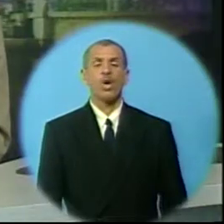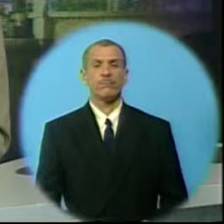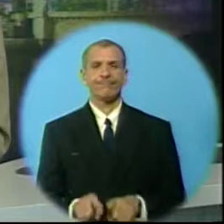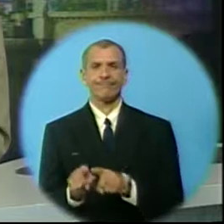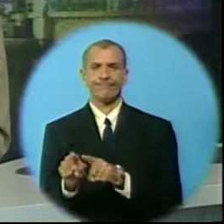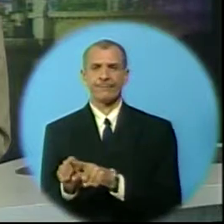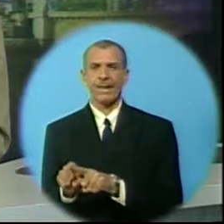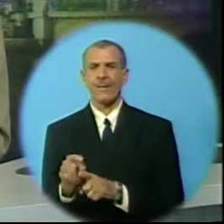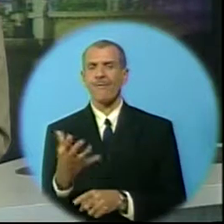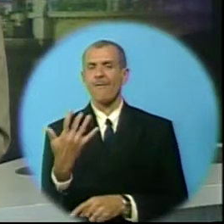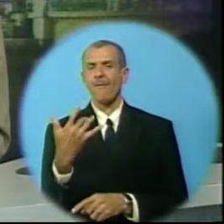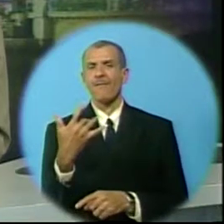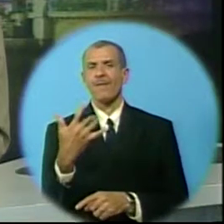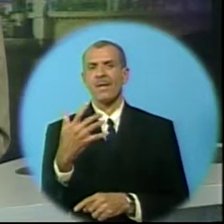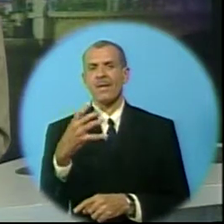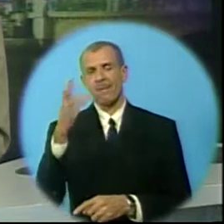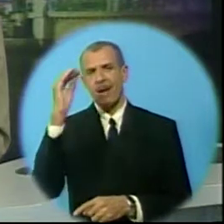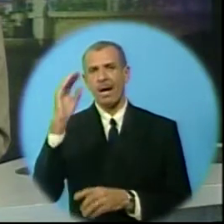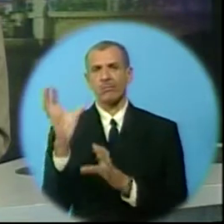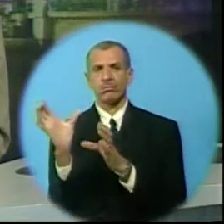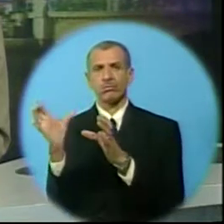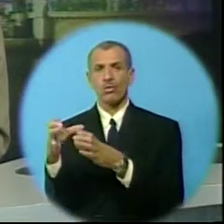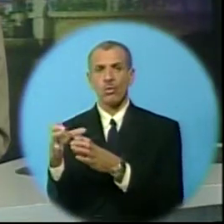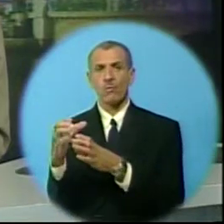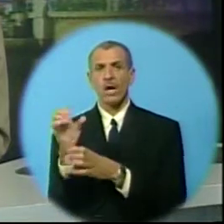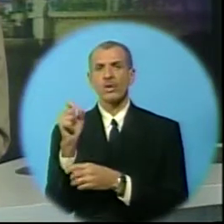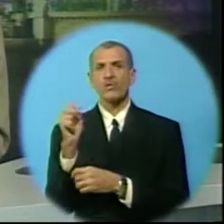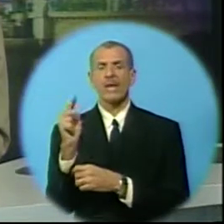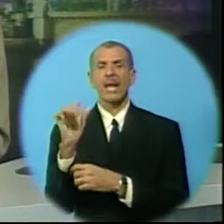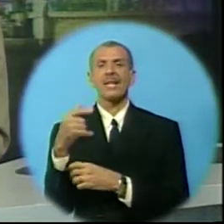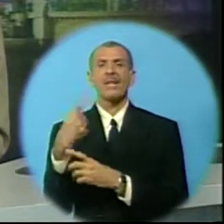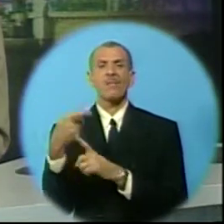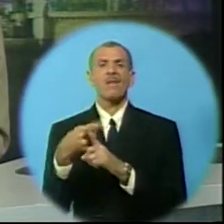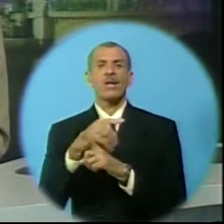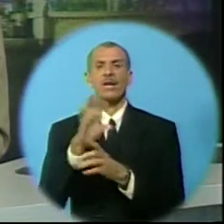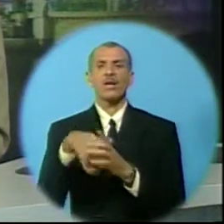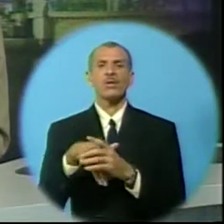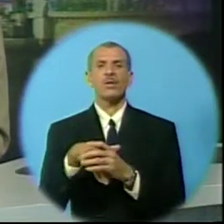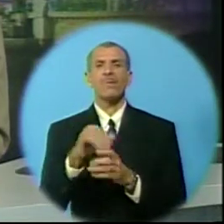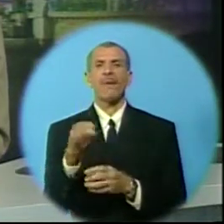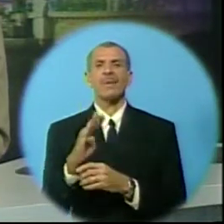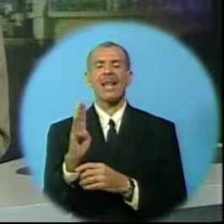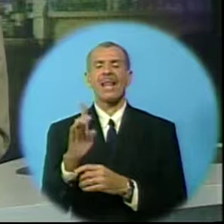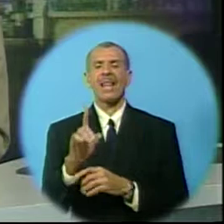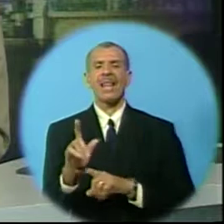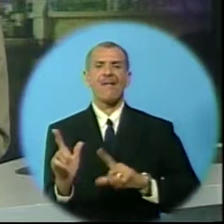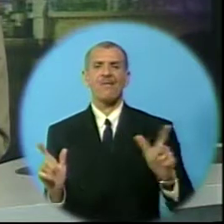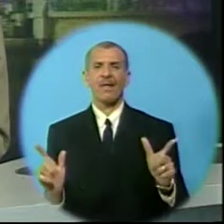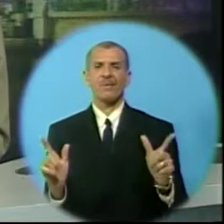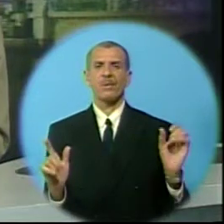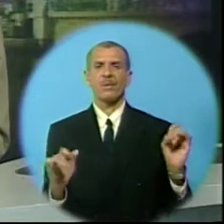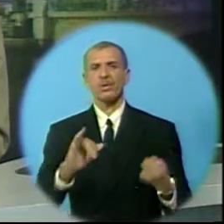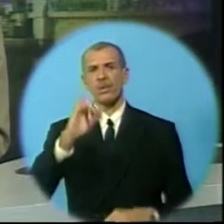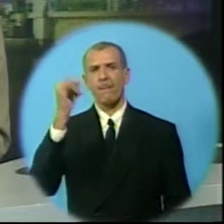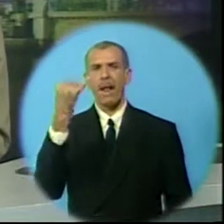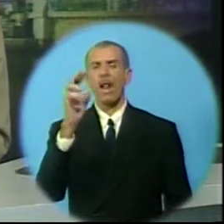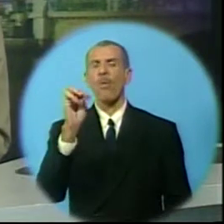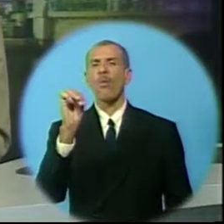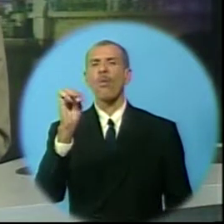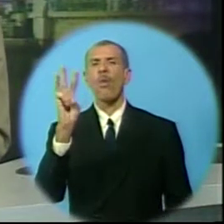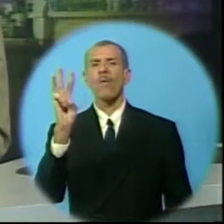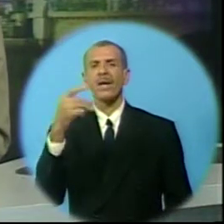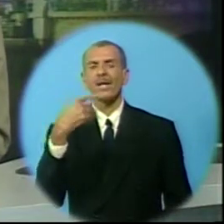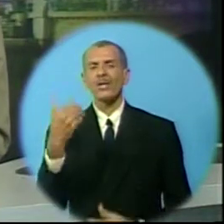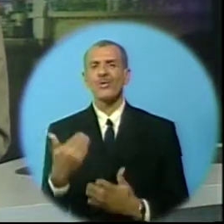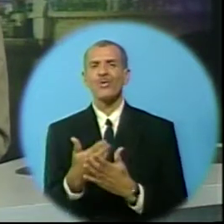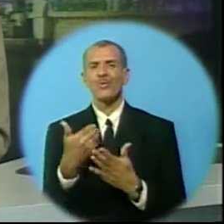Meanwhile, the 15-man squad to Sri Lanka next month includes uncapped Barbadian left-arm spinner Jamel Warrican, the only